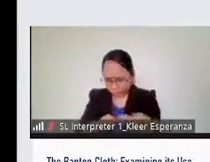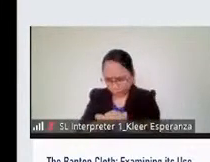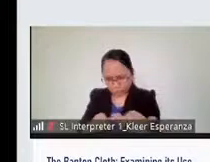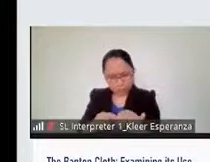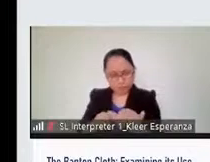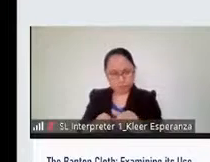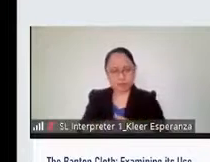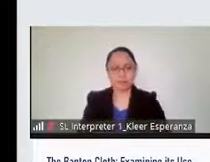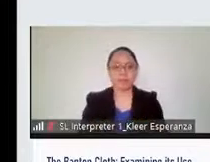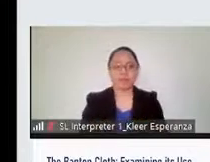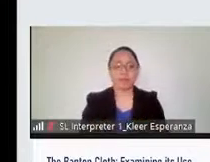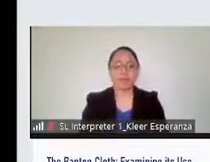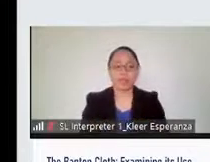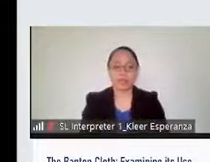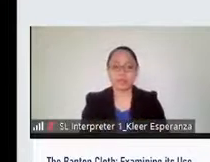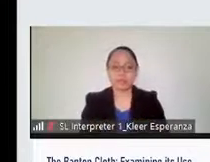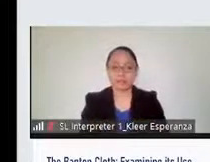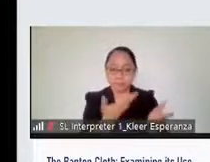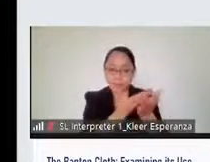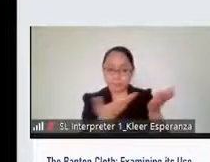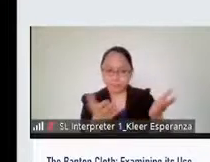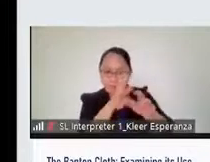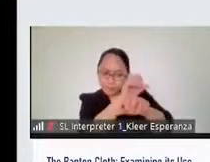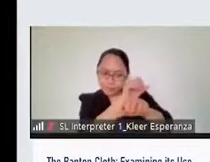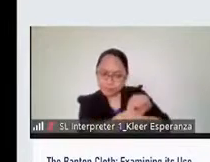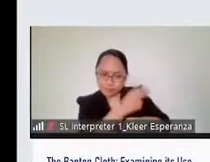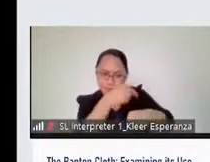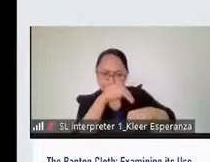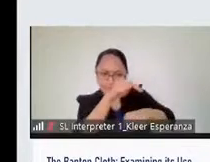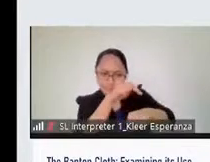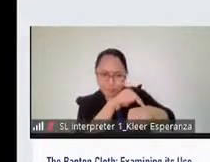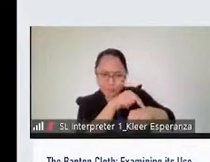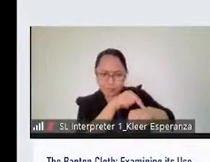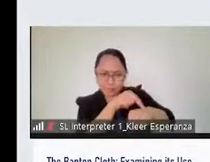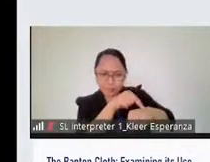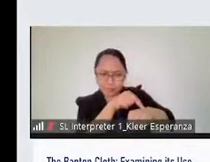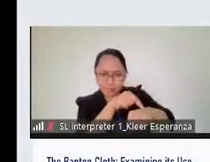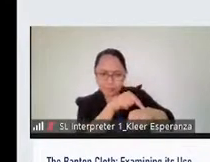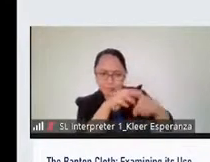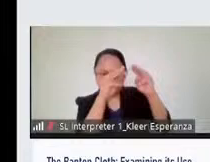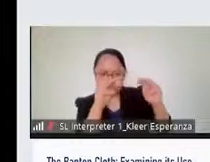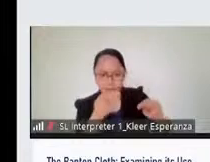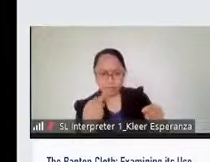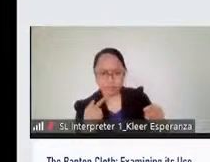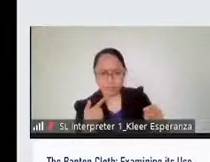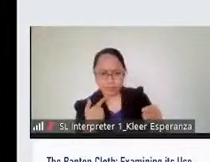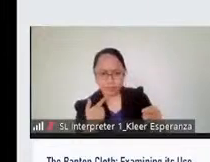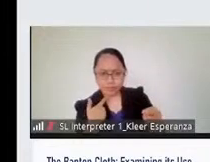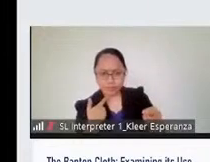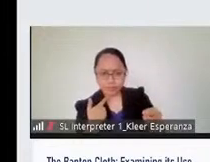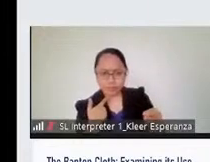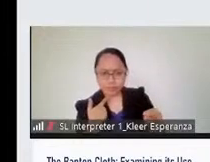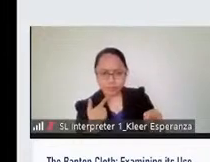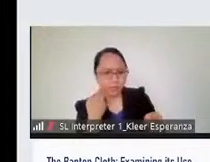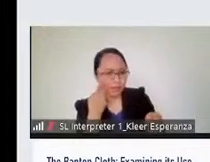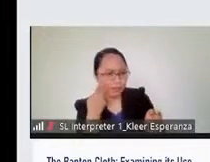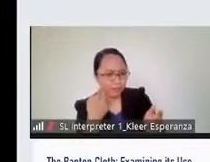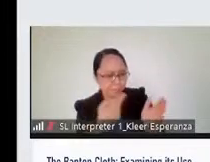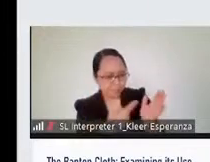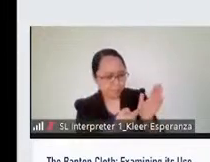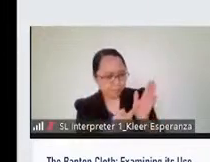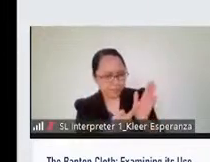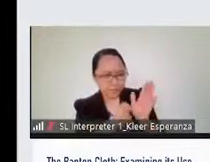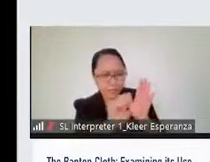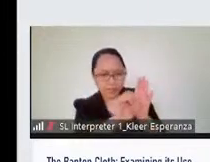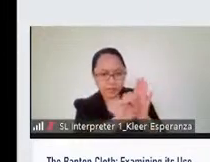national cultural treasure status of the textile fragments, the samples to be collected are limited to loose fibers. Dynalite was used